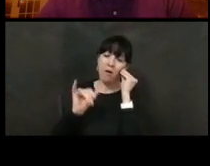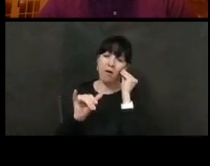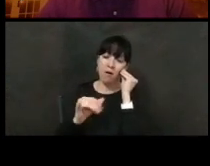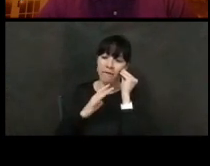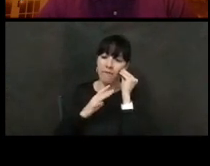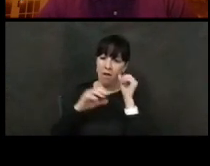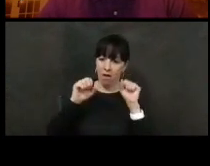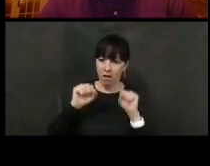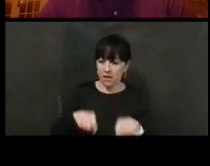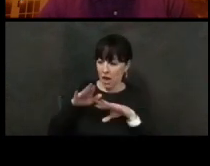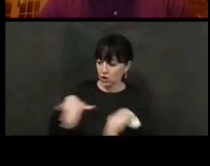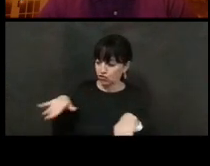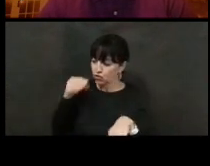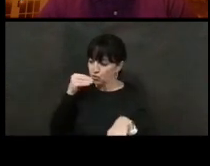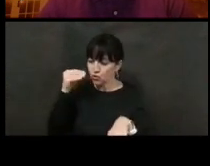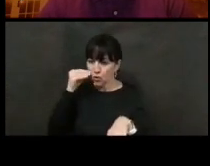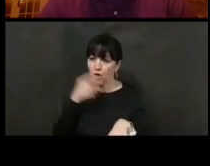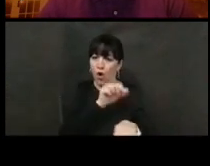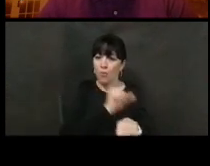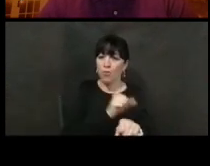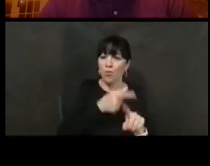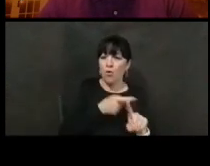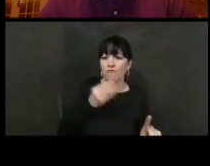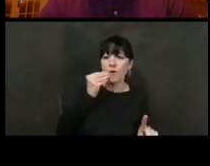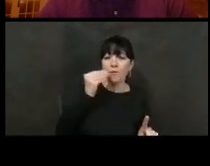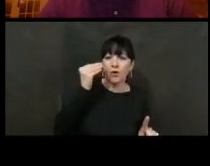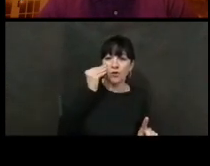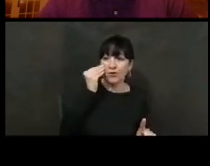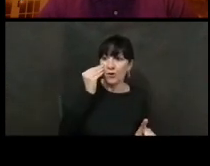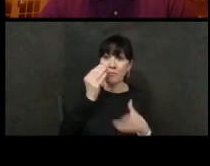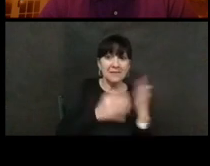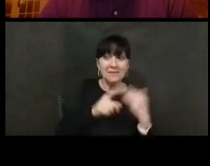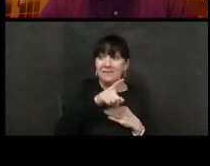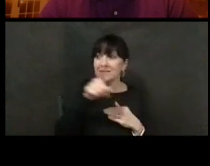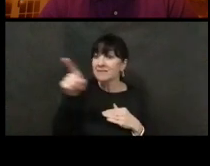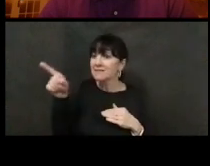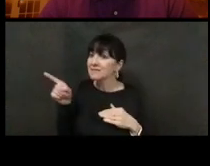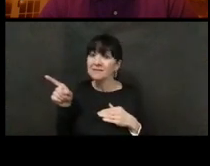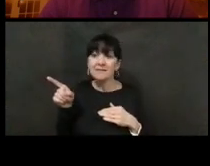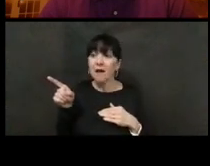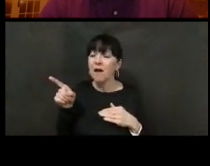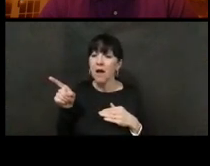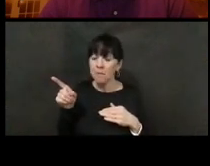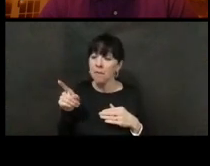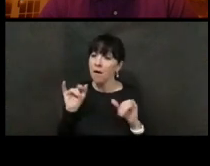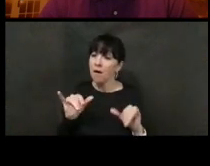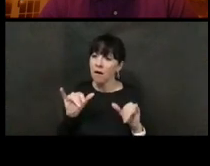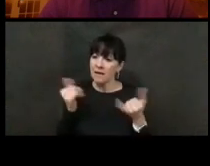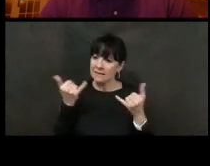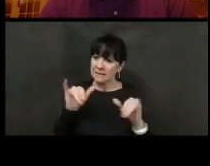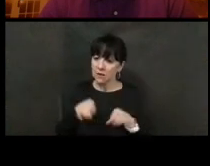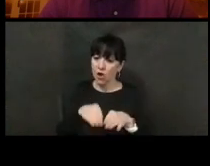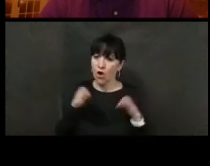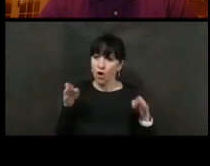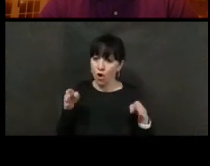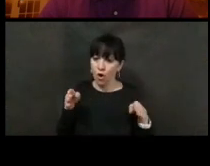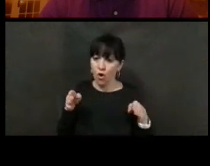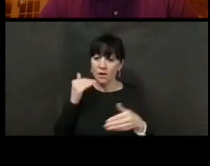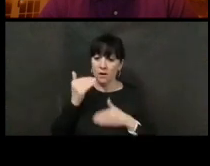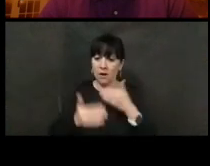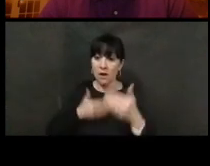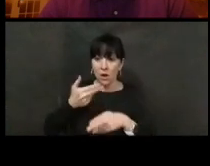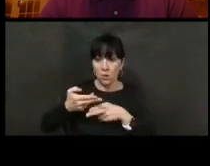phase 2 is something we encourage employers to continue to practice, that work from home. As parents are told they have to return to work, they